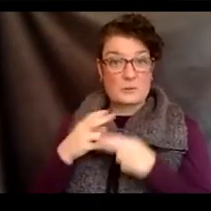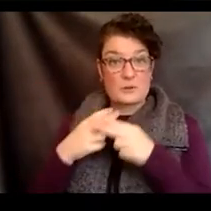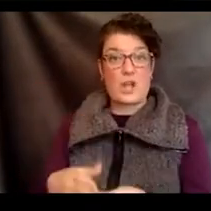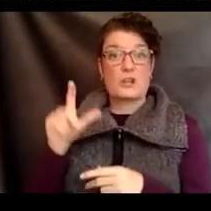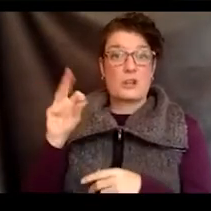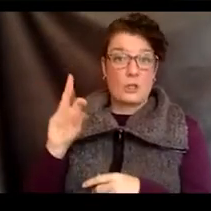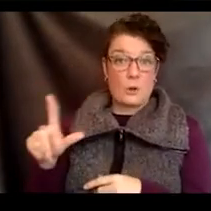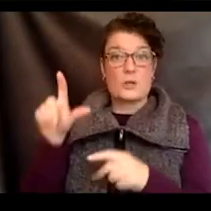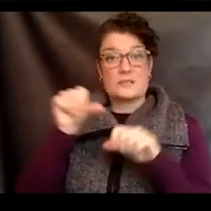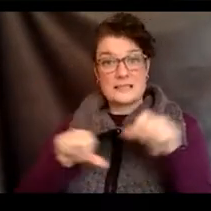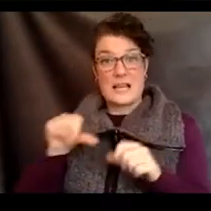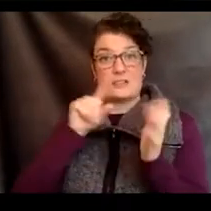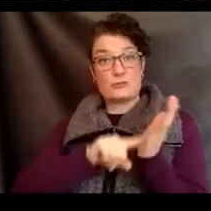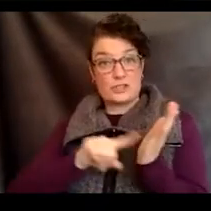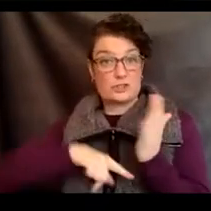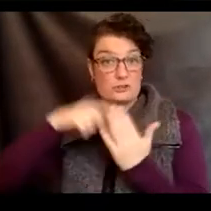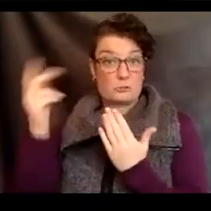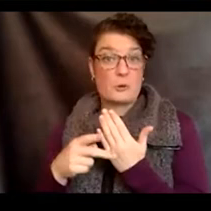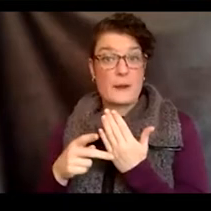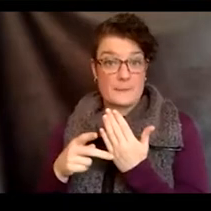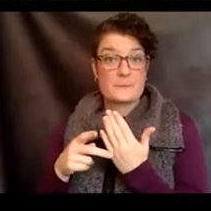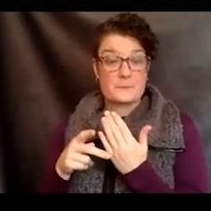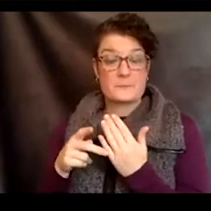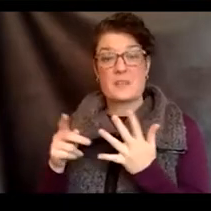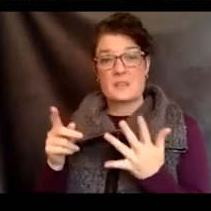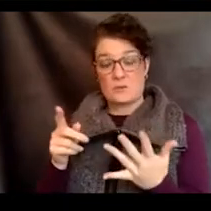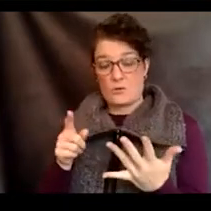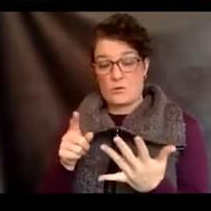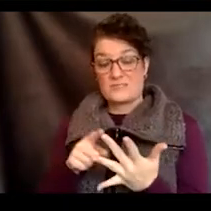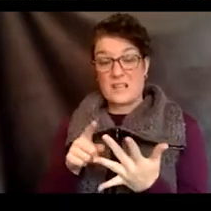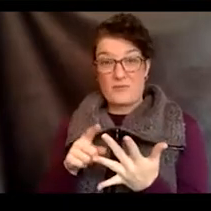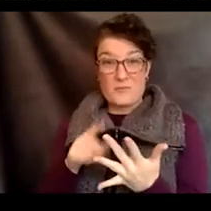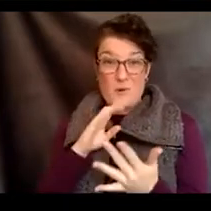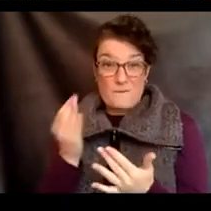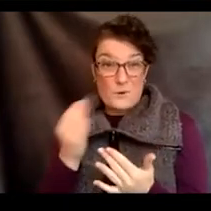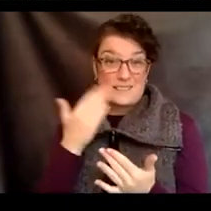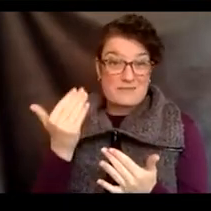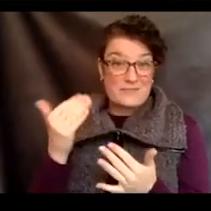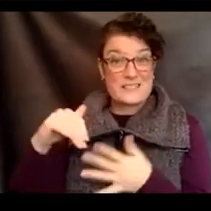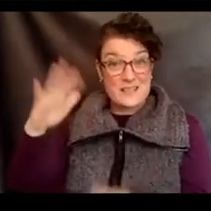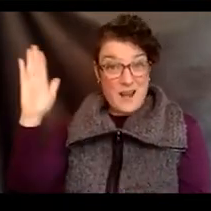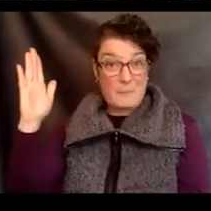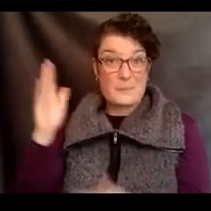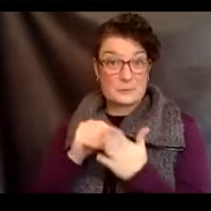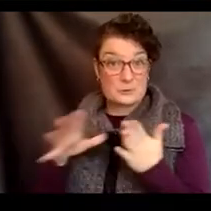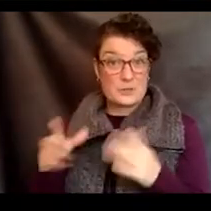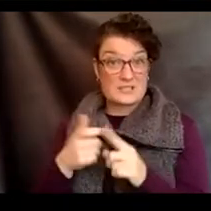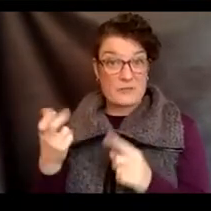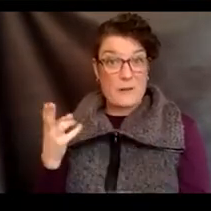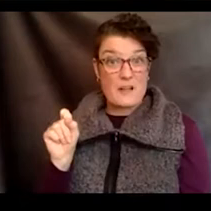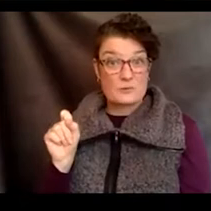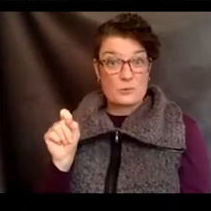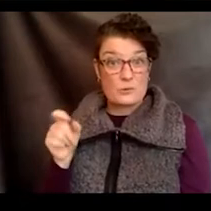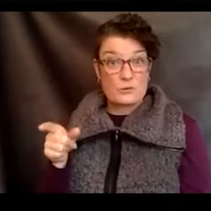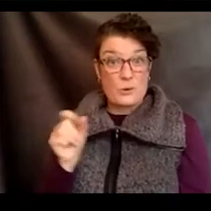Research Program, where, you know, sophomore, you know, 14, 15 year old and up students in high school were working